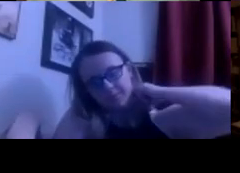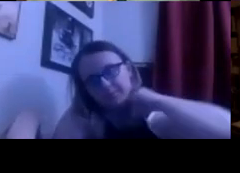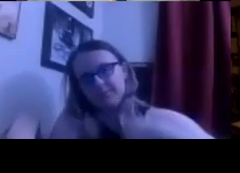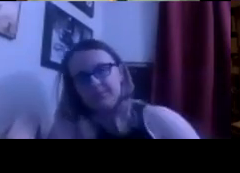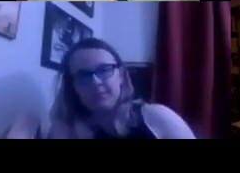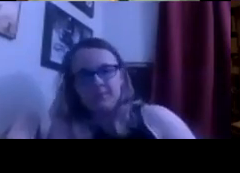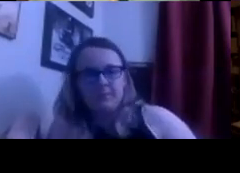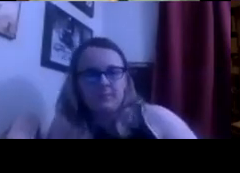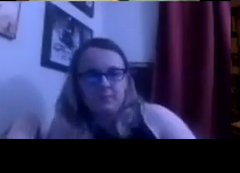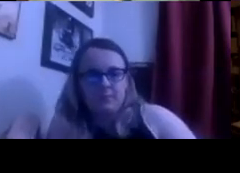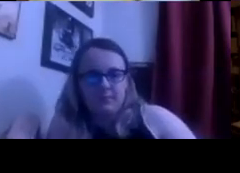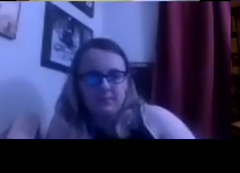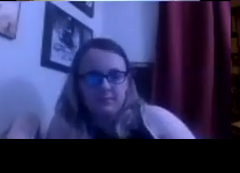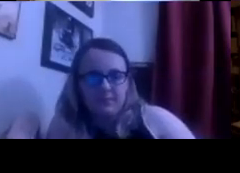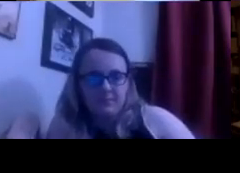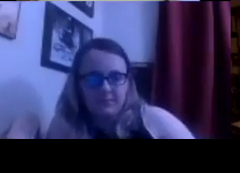each other.